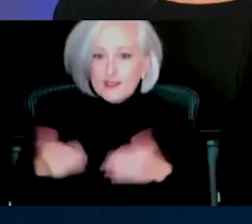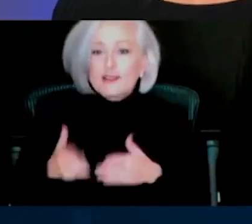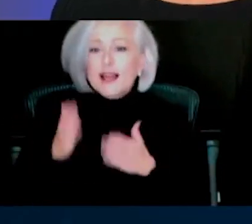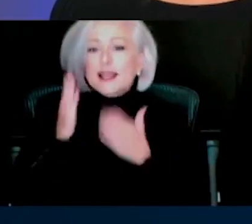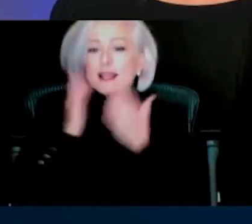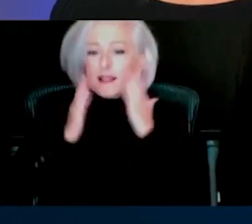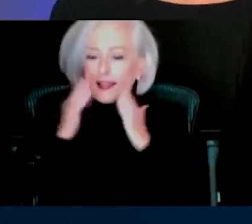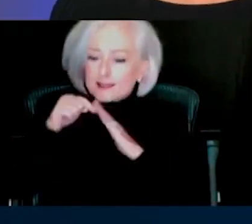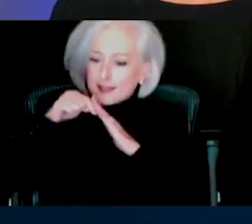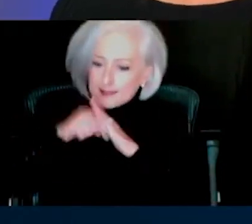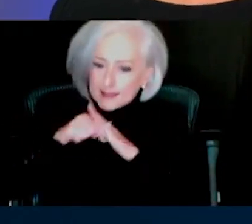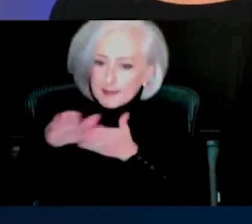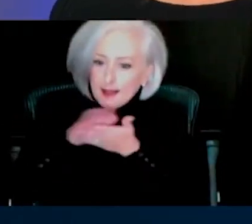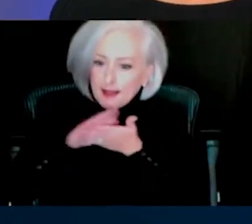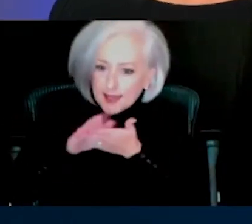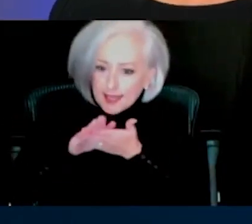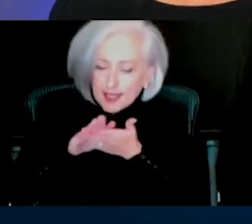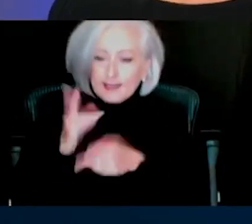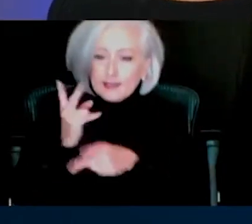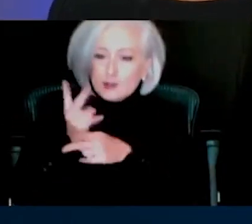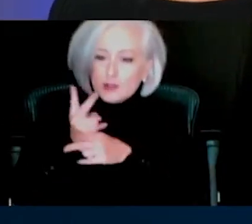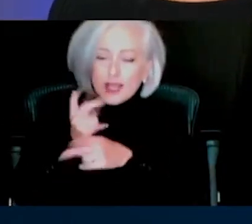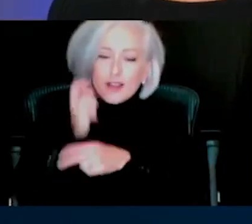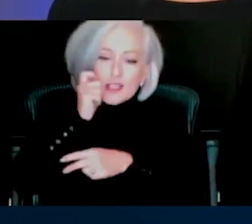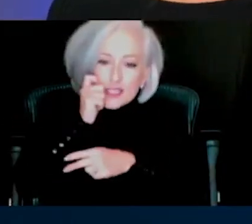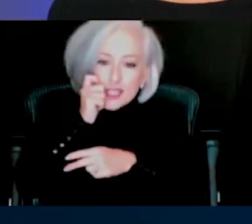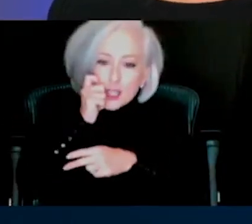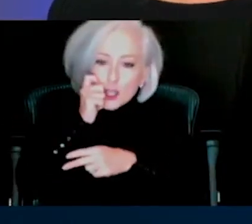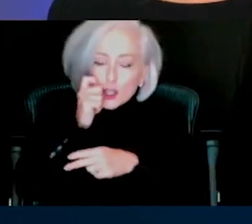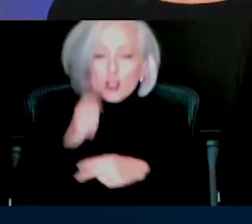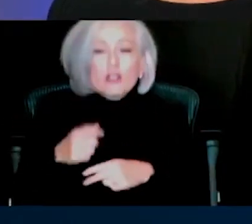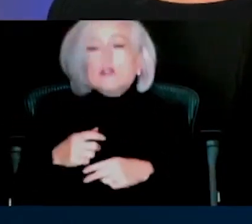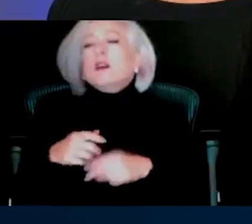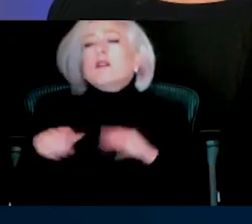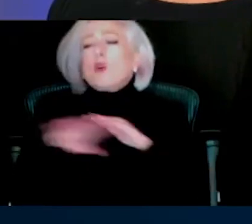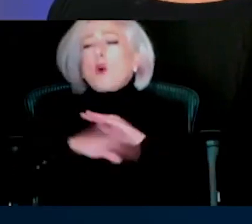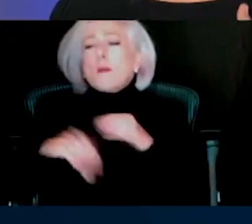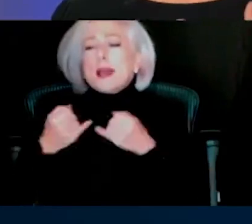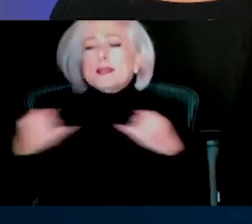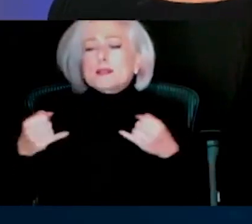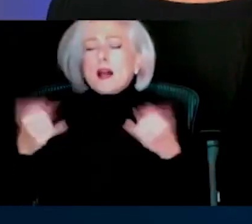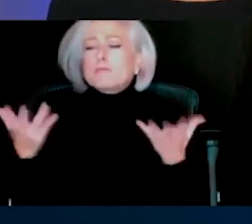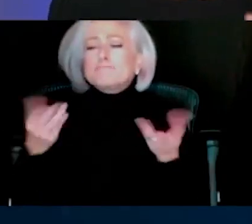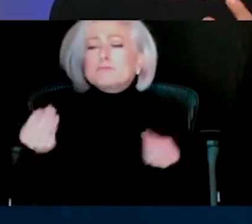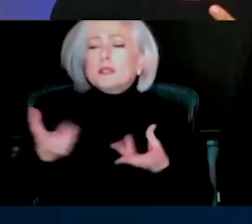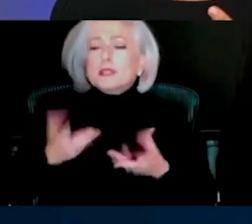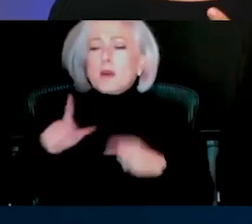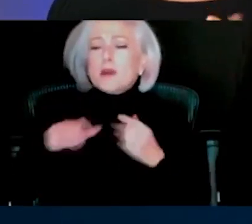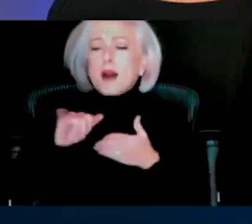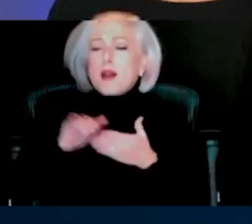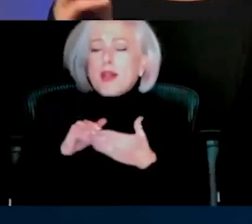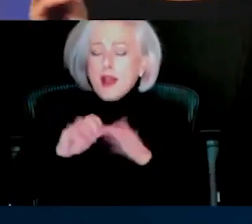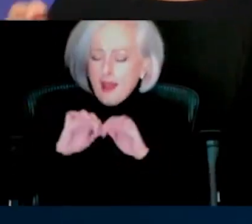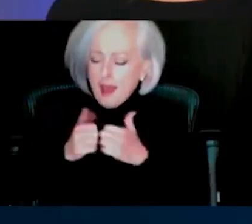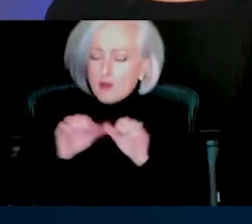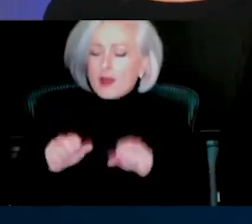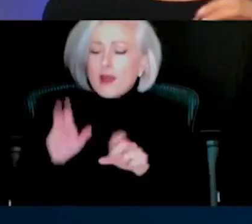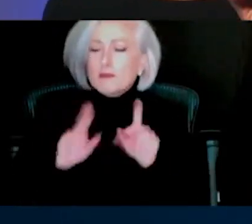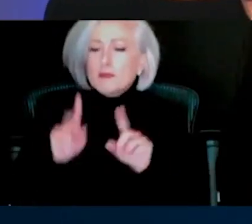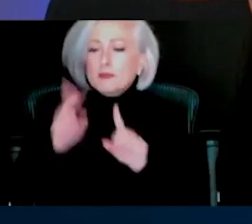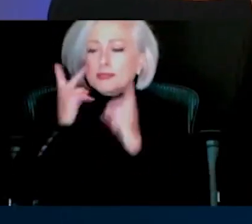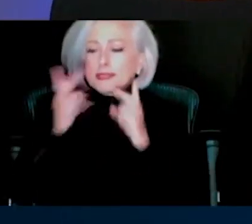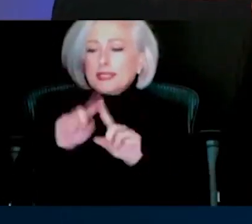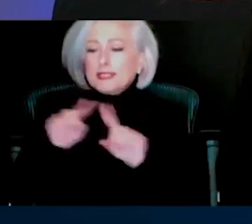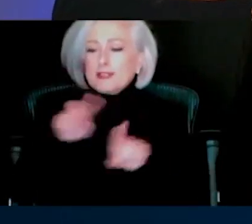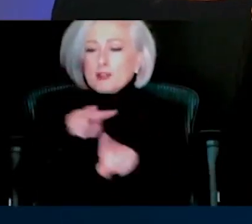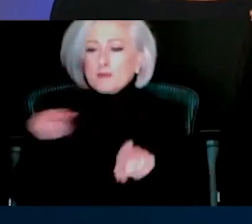to care for the skin kind of at the baseline. Tell us a little bit about that, about maybe how people can see it differently. Like if by doing this